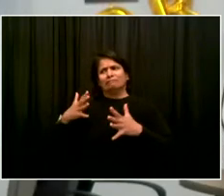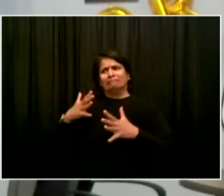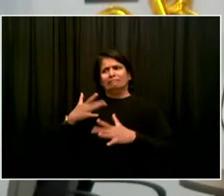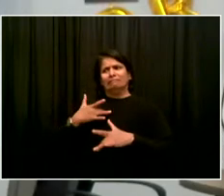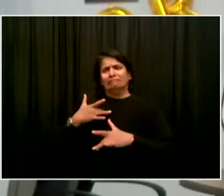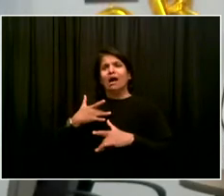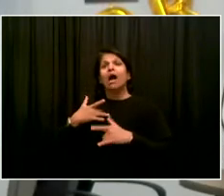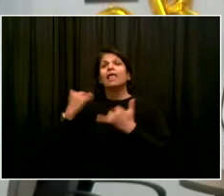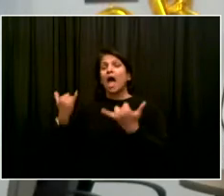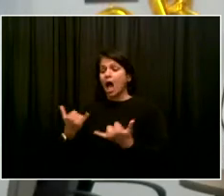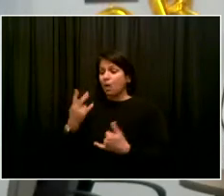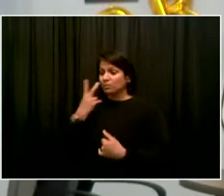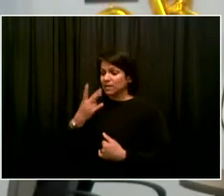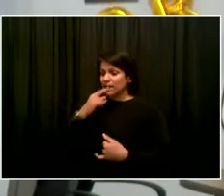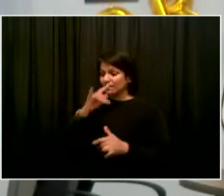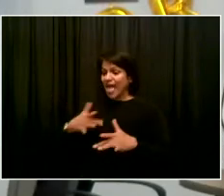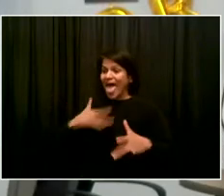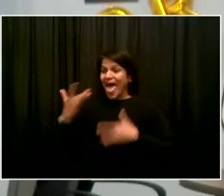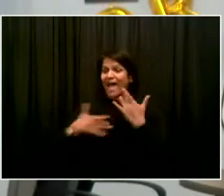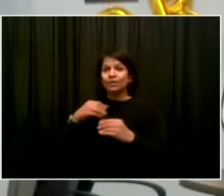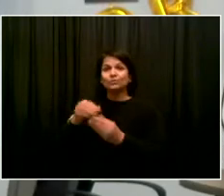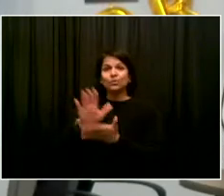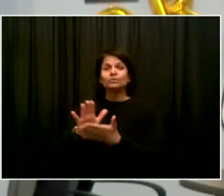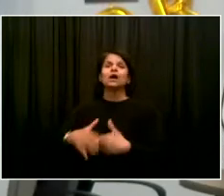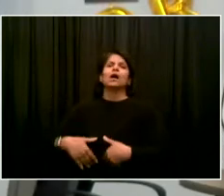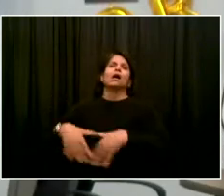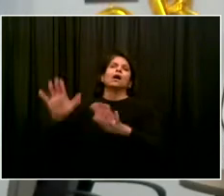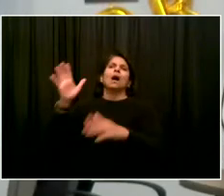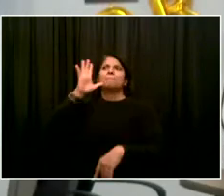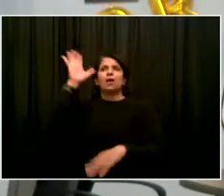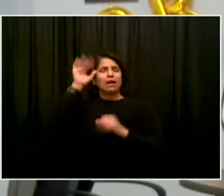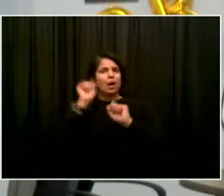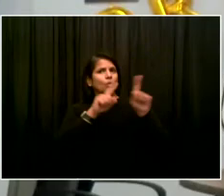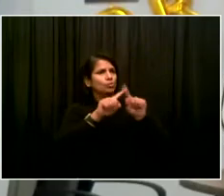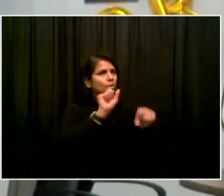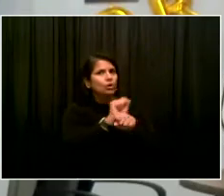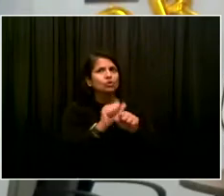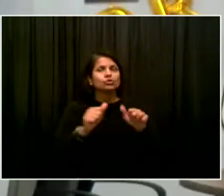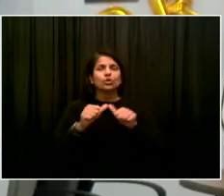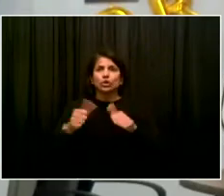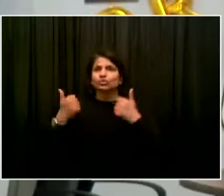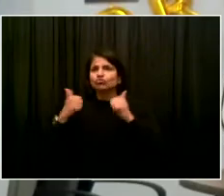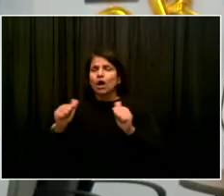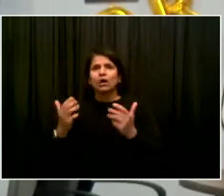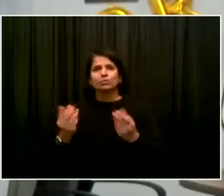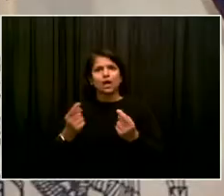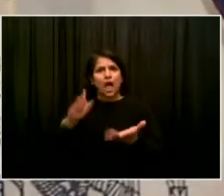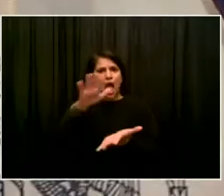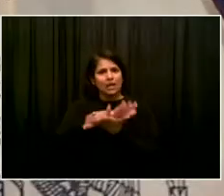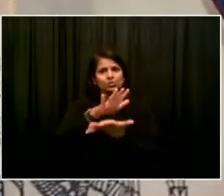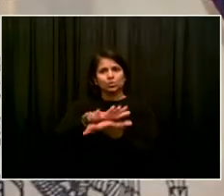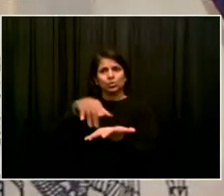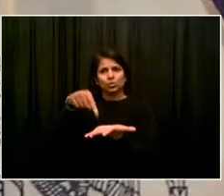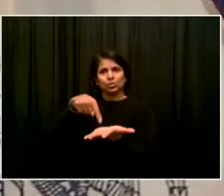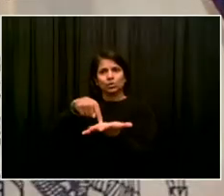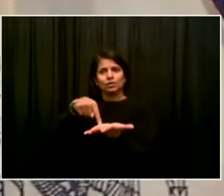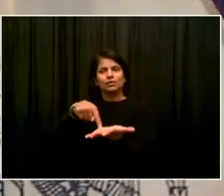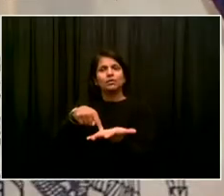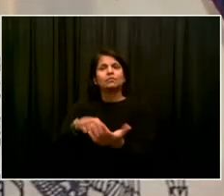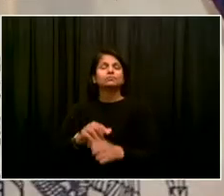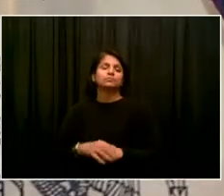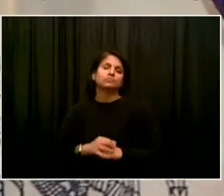to make sure that we can keep our students in school and in classrooms. And that's what remains important. Amen. Julia, go